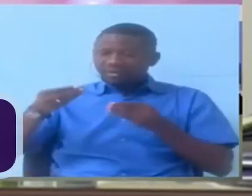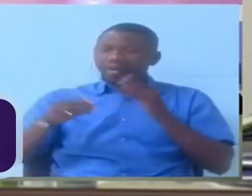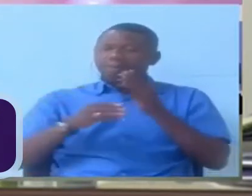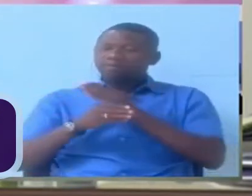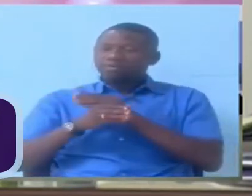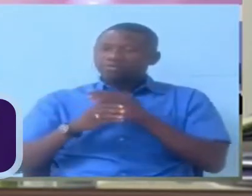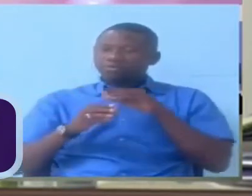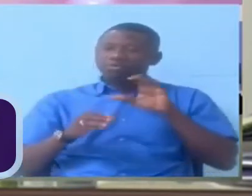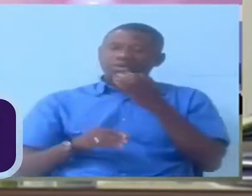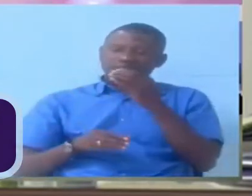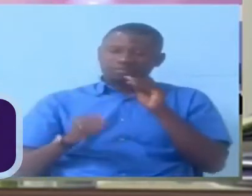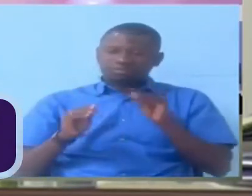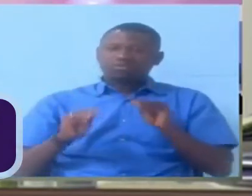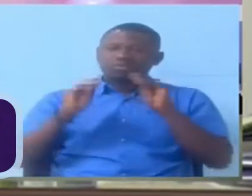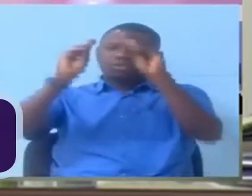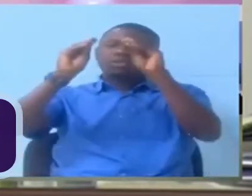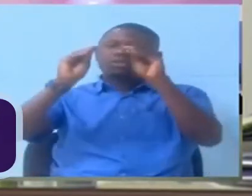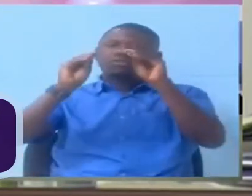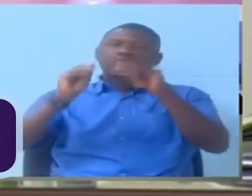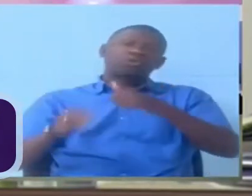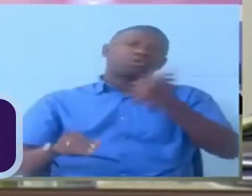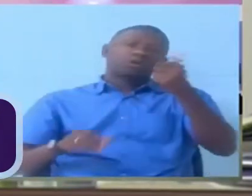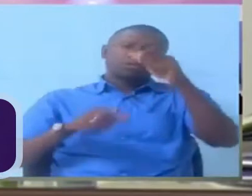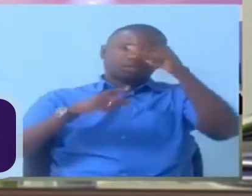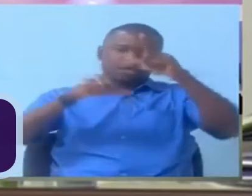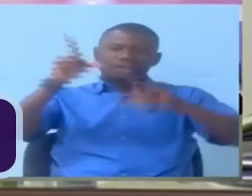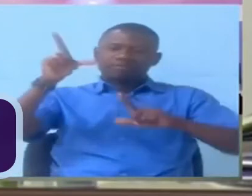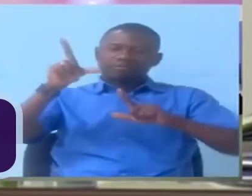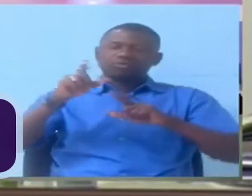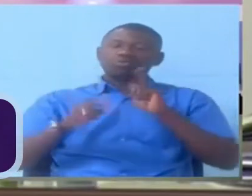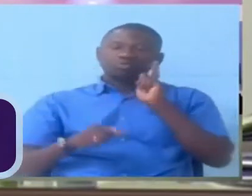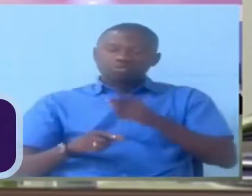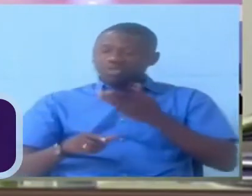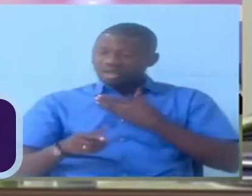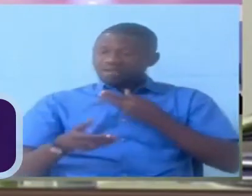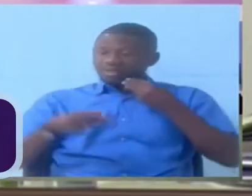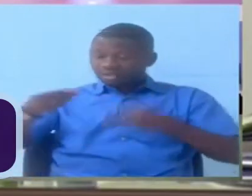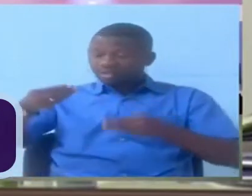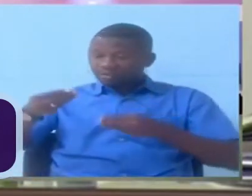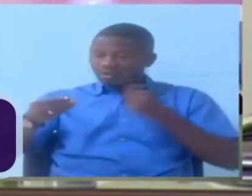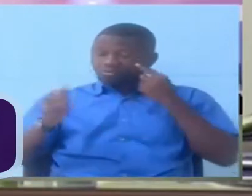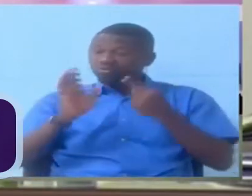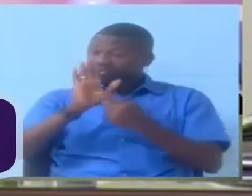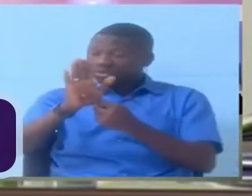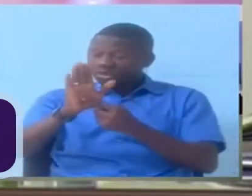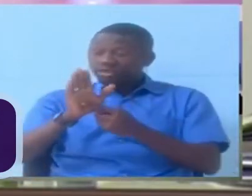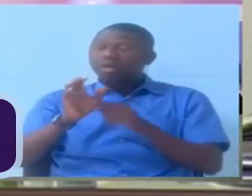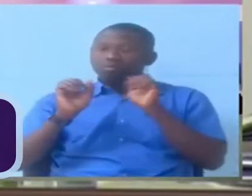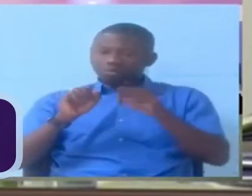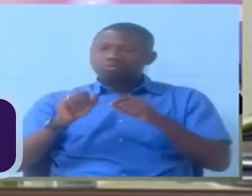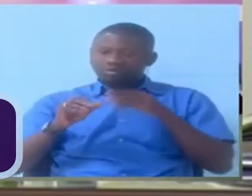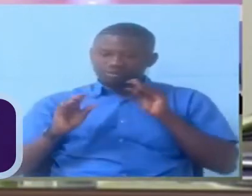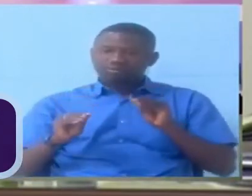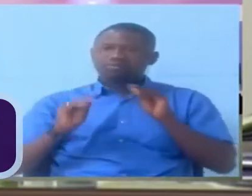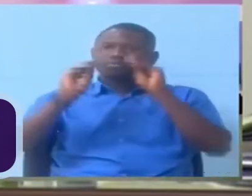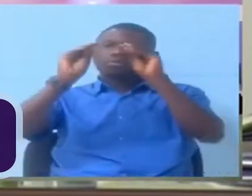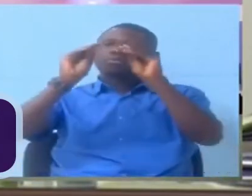You even participated in East Timor even though you have jumped that one in your description of your